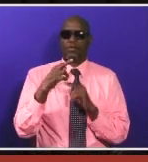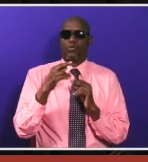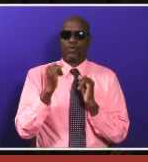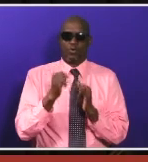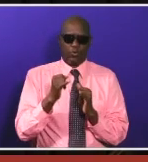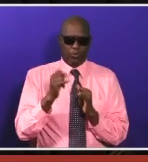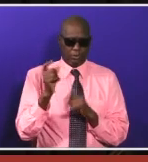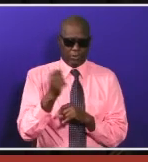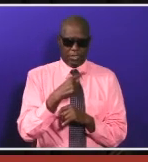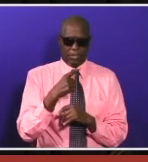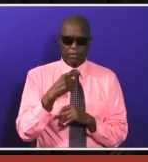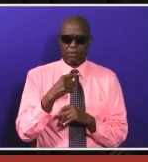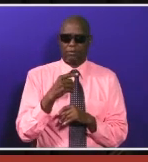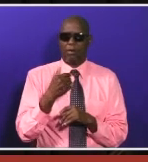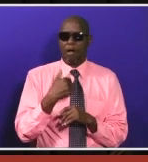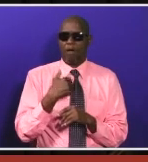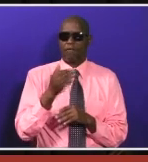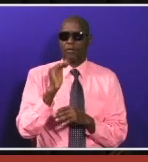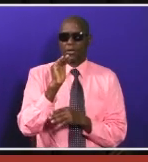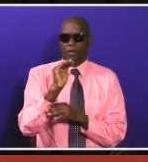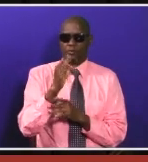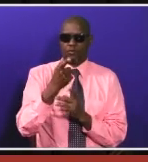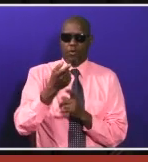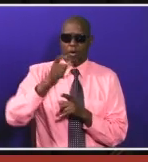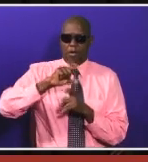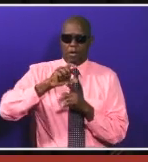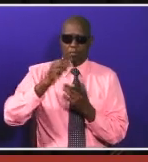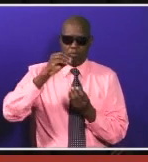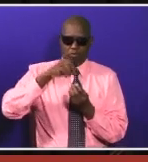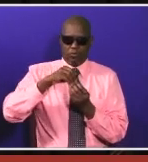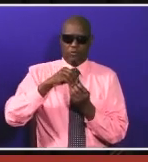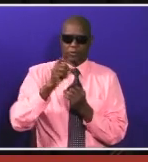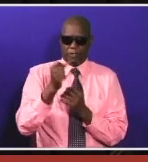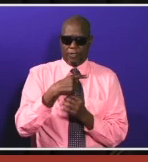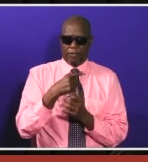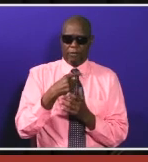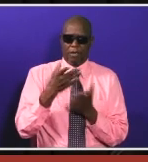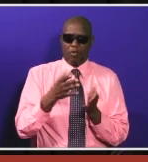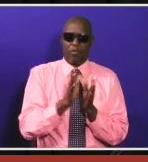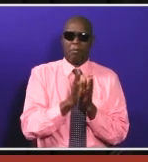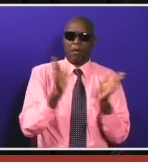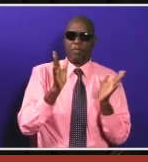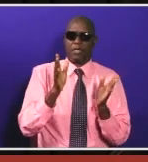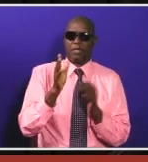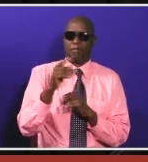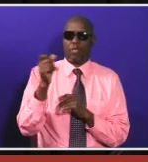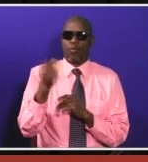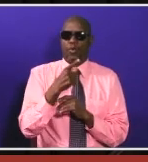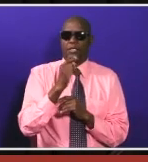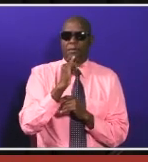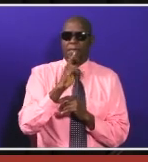to be added, to have more allowances and whatnot. Yes. Anyway, so the public wage bill has reached a